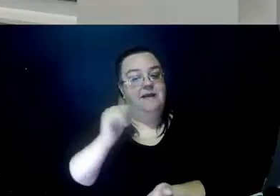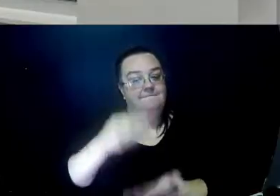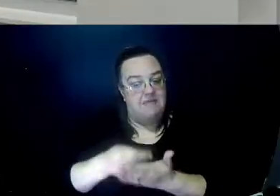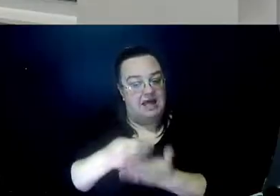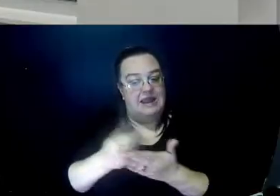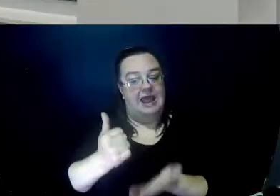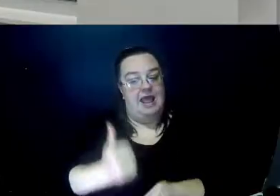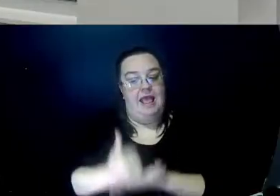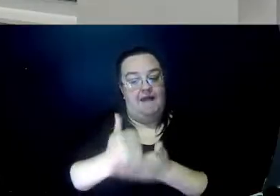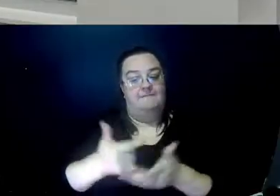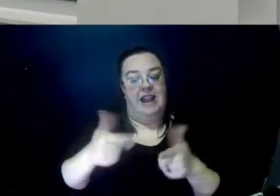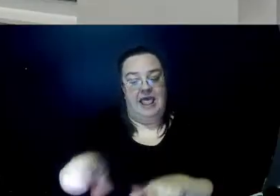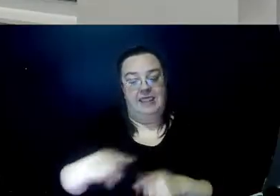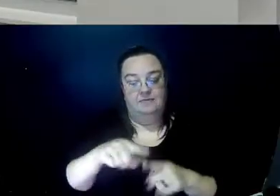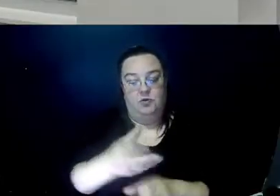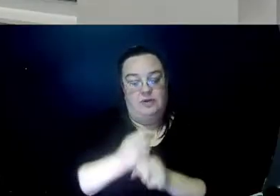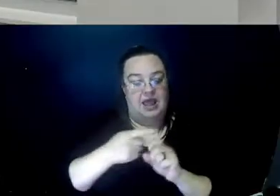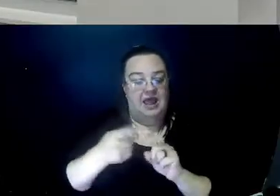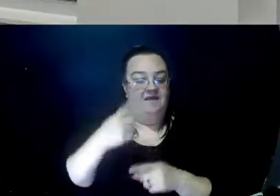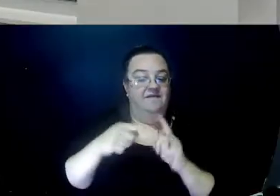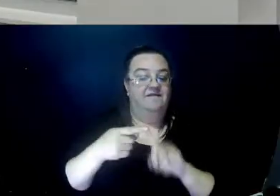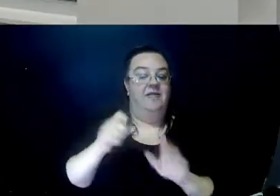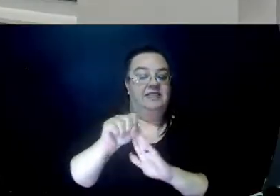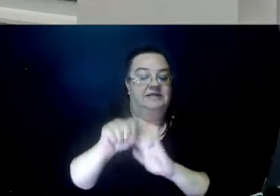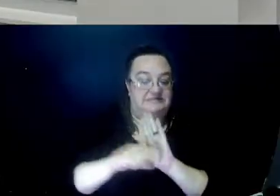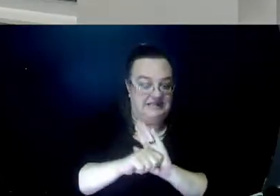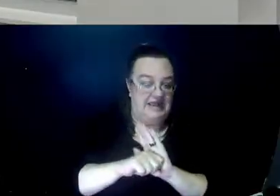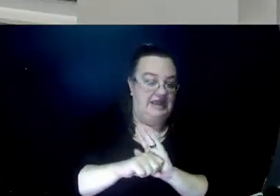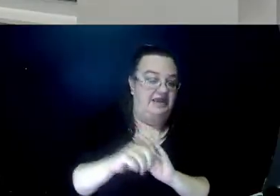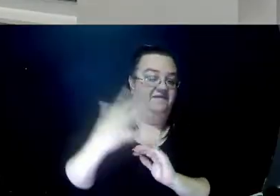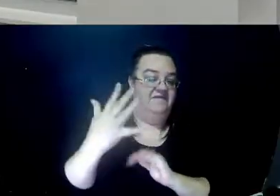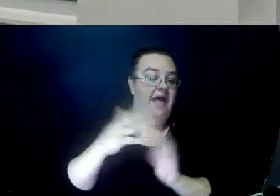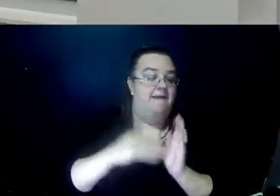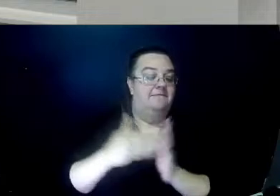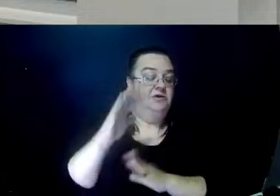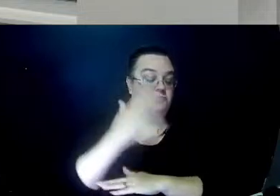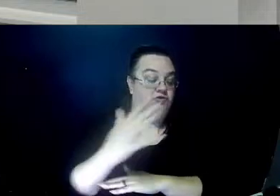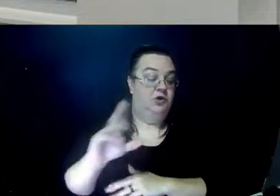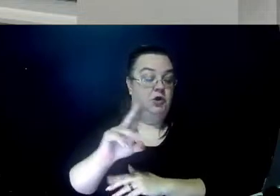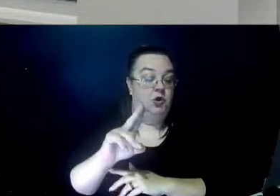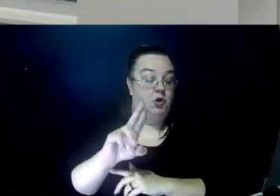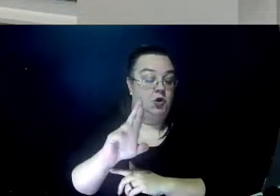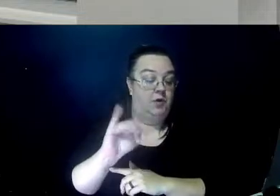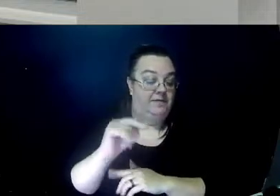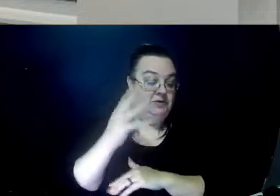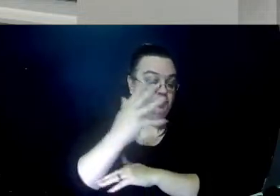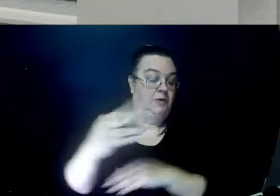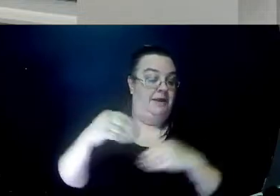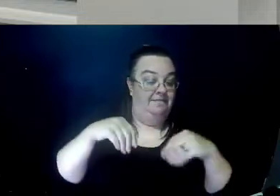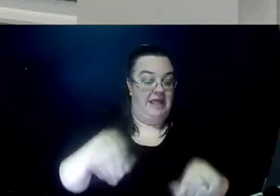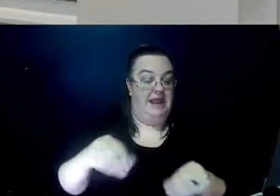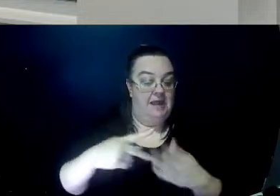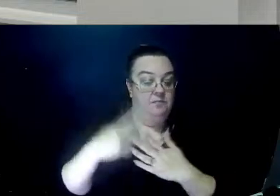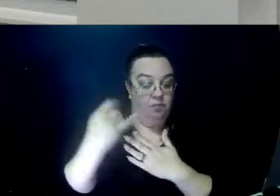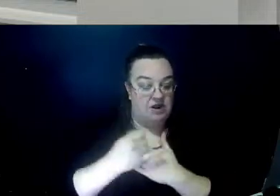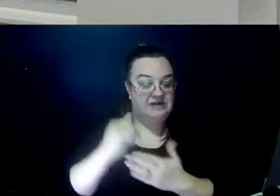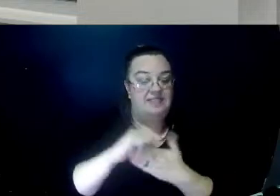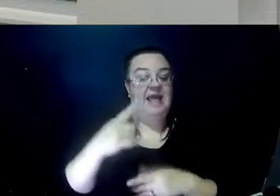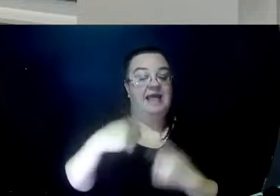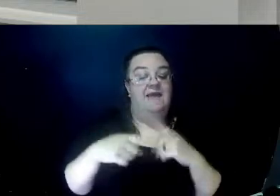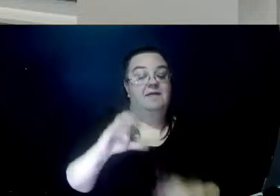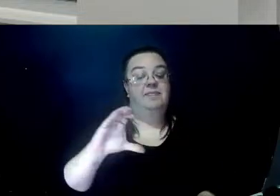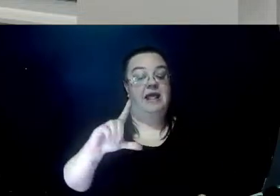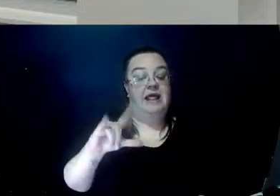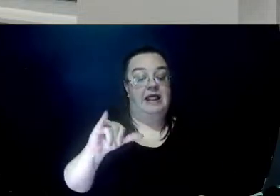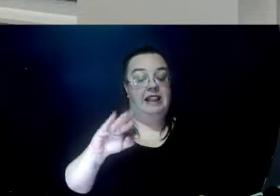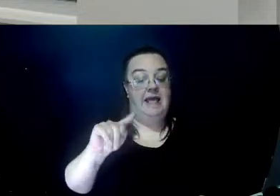get, coming from the state 5 million urban tree planting project that came out of the Climate Change Action Plan that Ted Rapinski